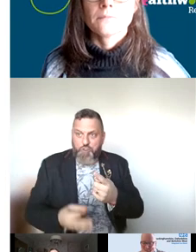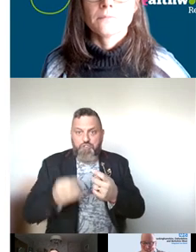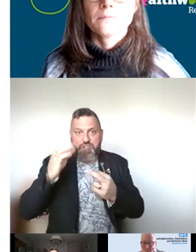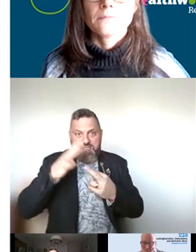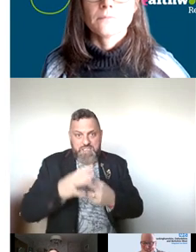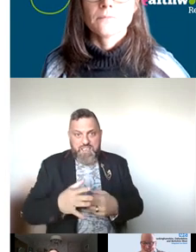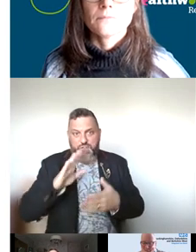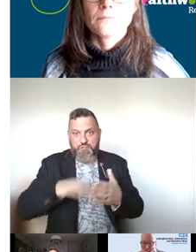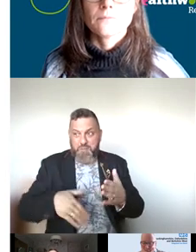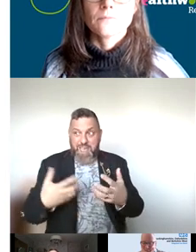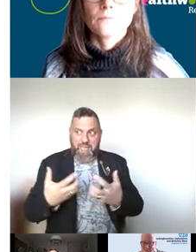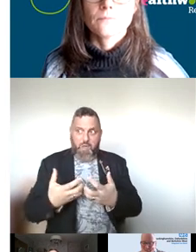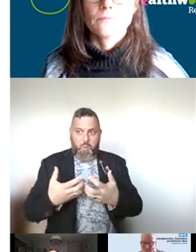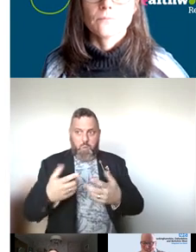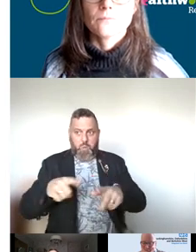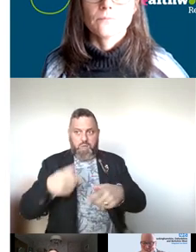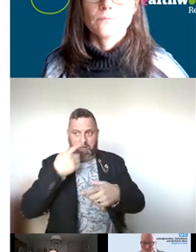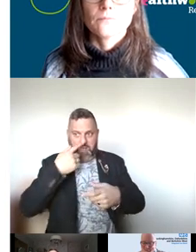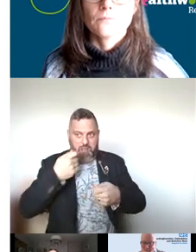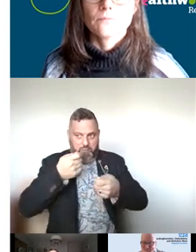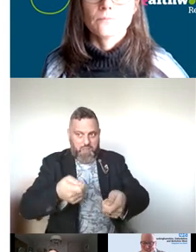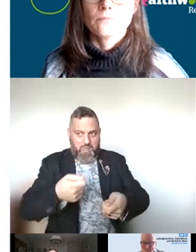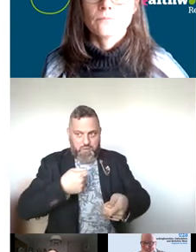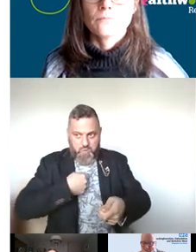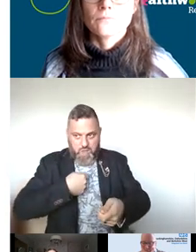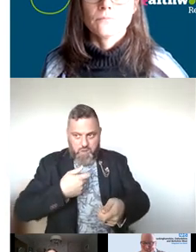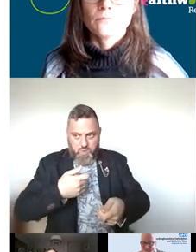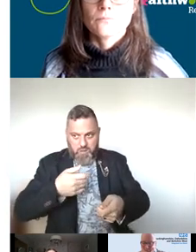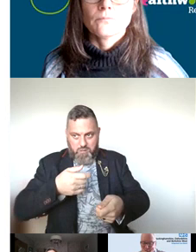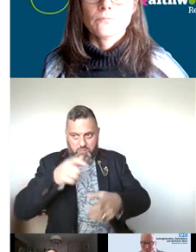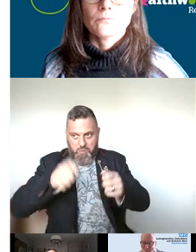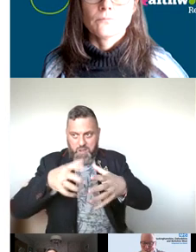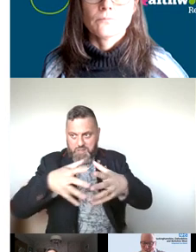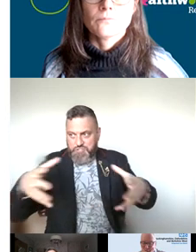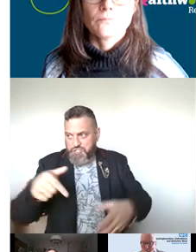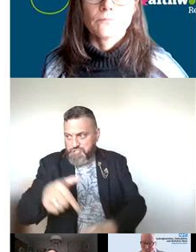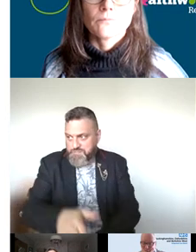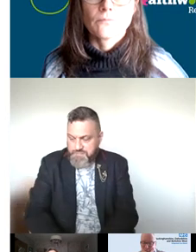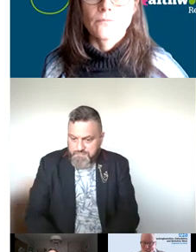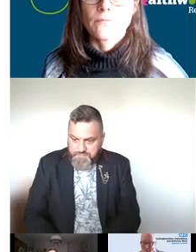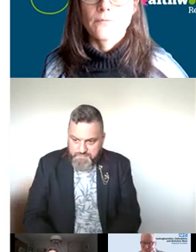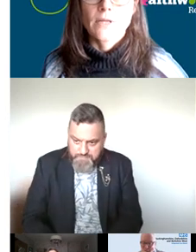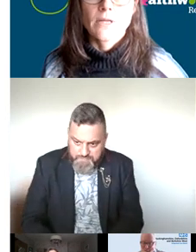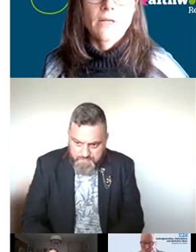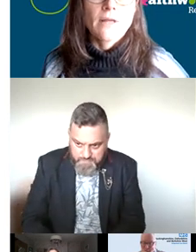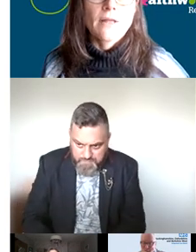But it's now how that applies to our populations and how we can really affect change.